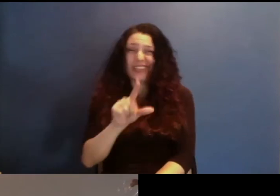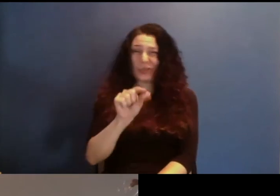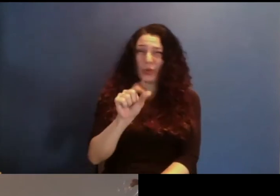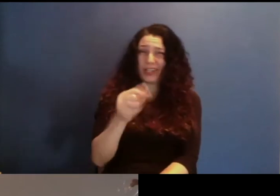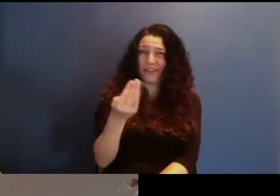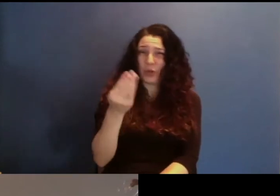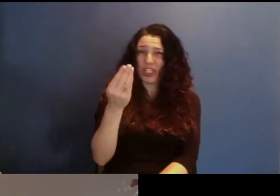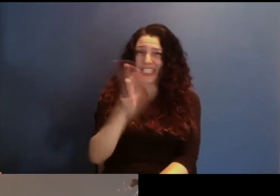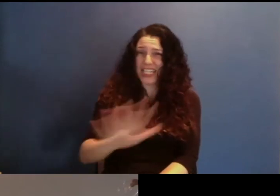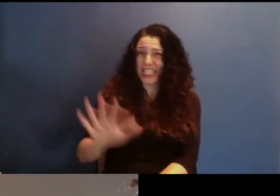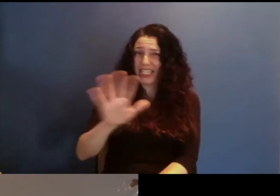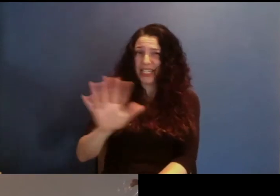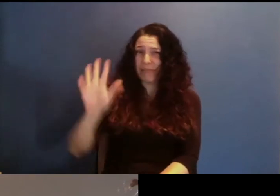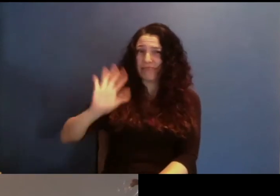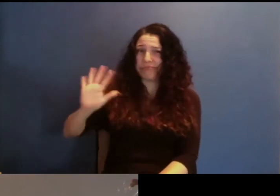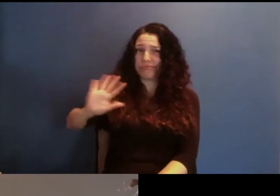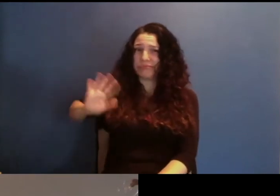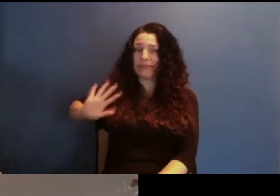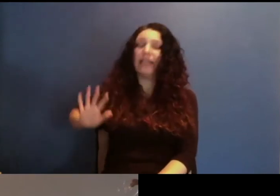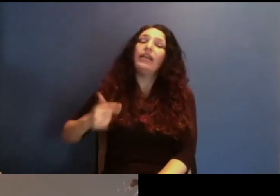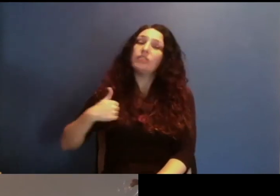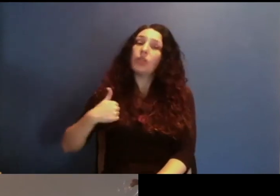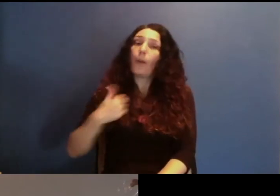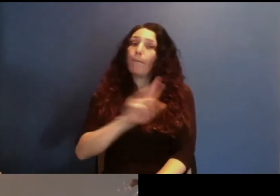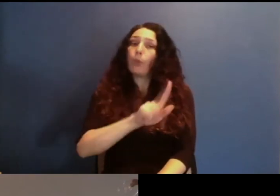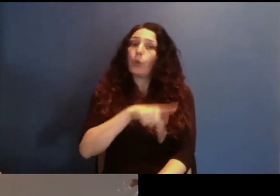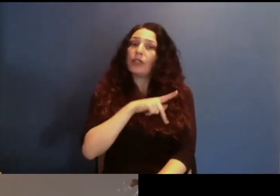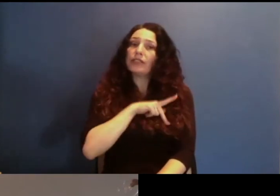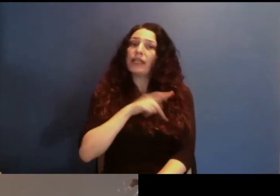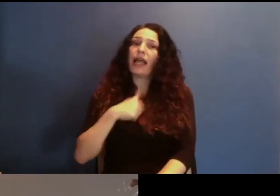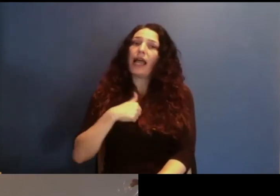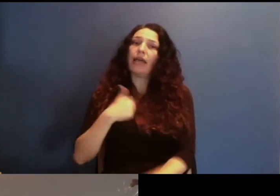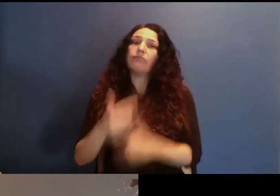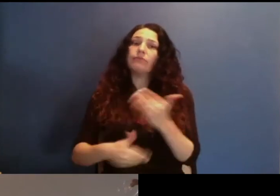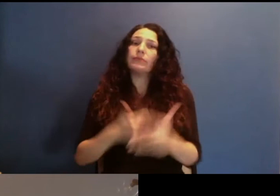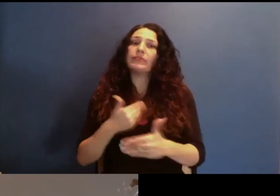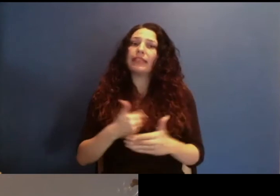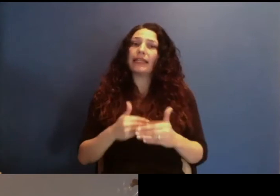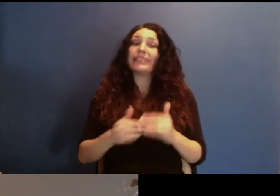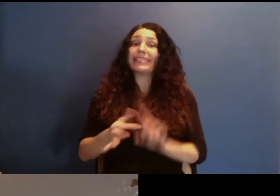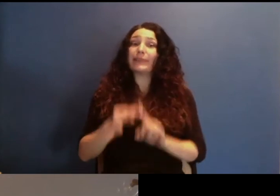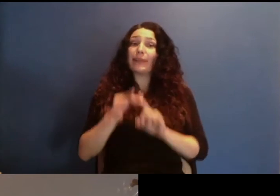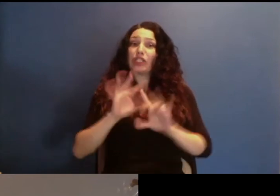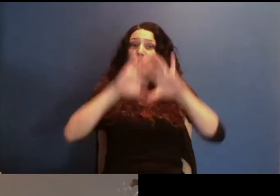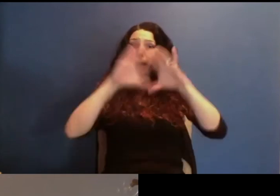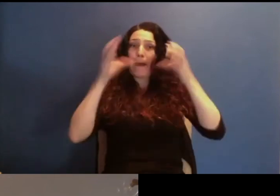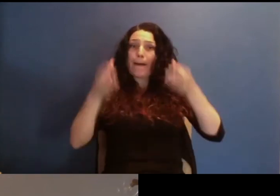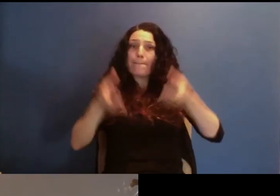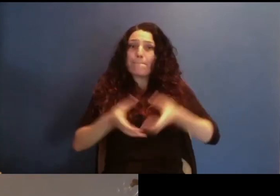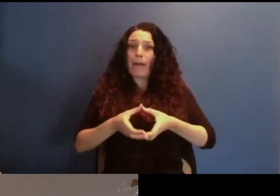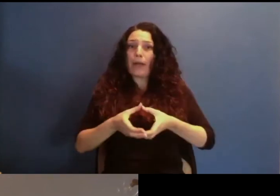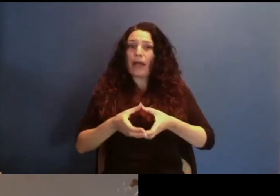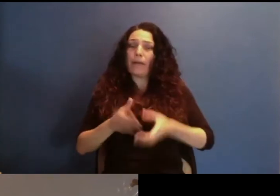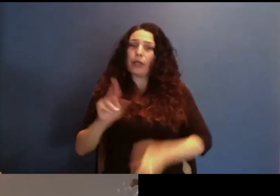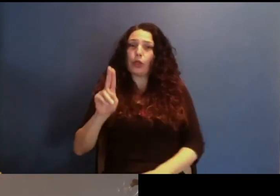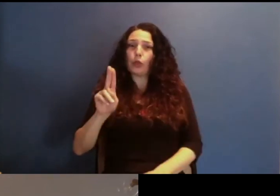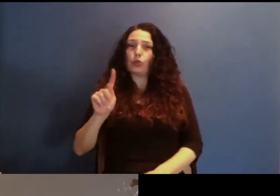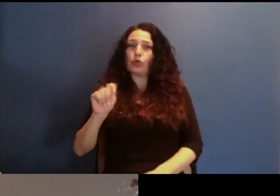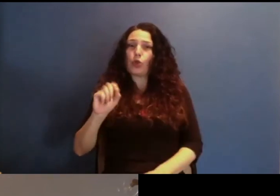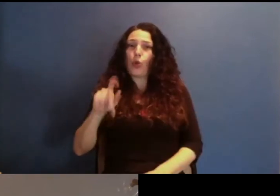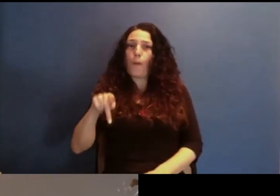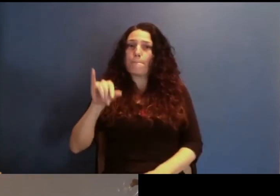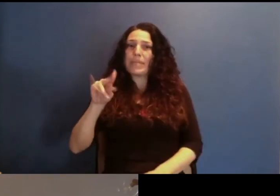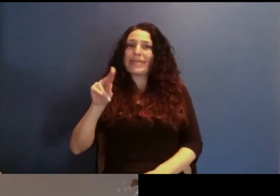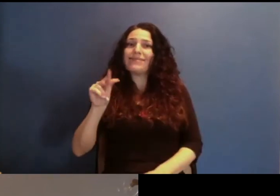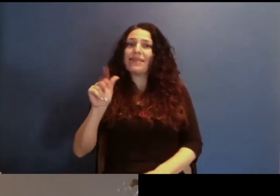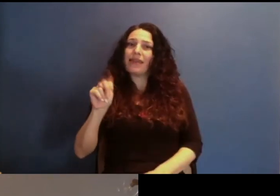I personally have been in my own like utopian Special bubble where I have not, and also I think my voice is so specific, quite frankly,